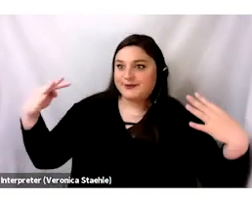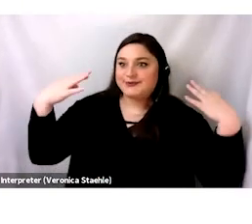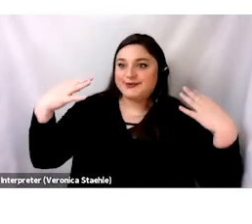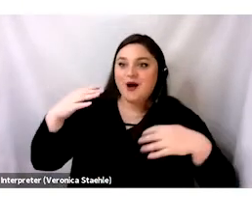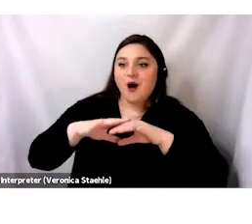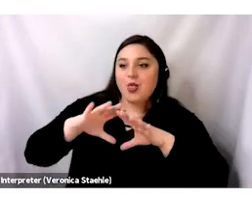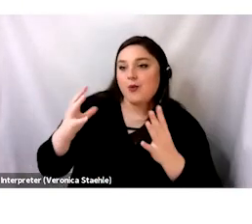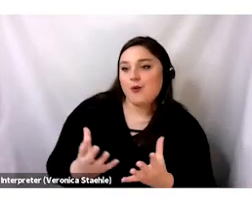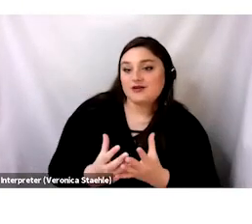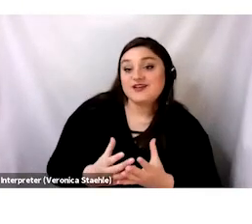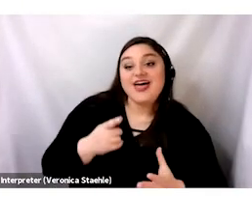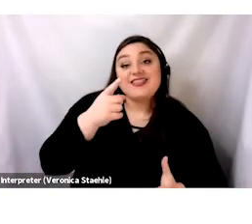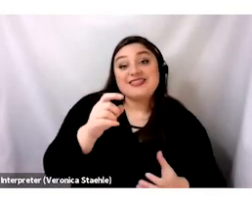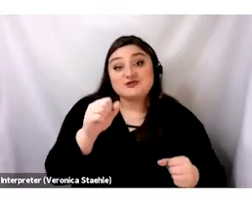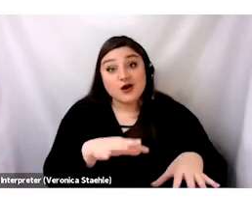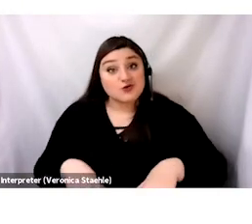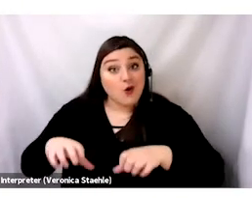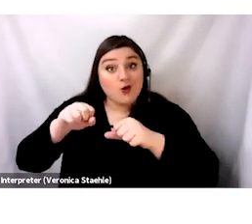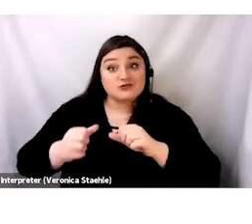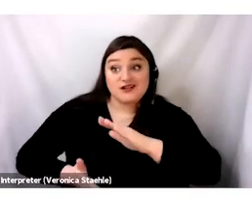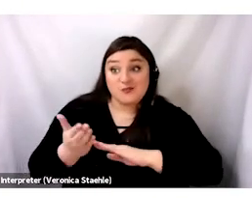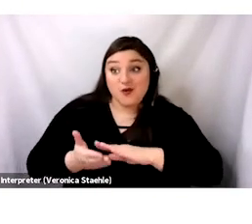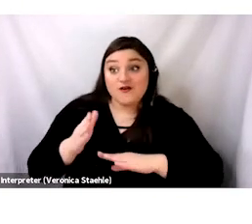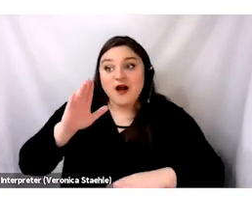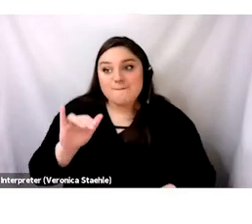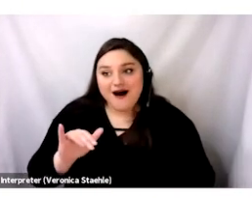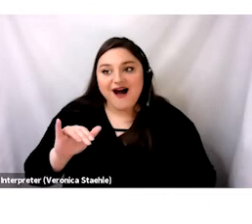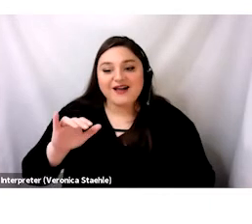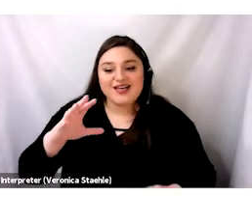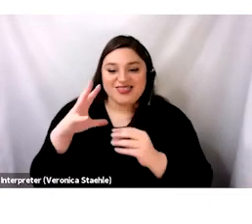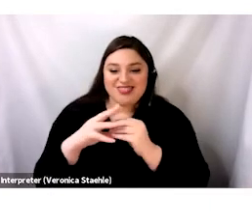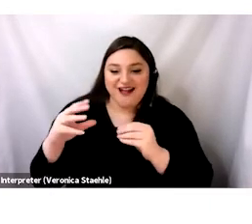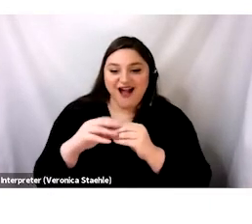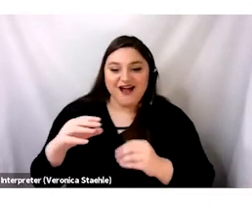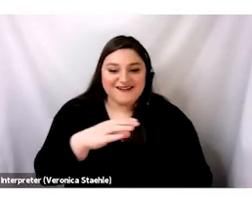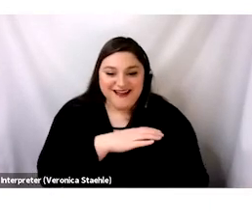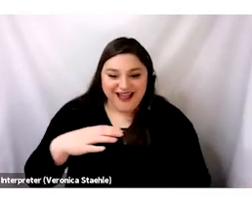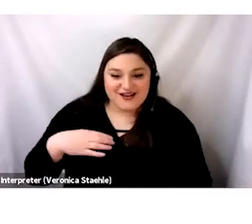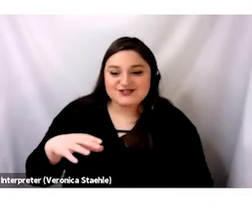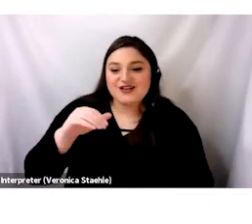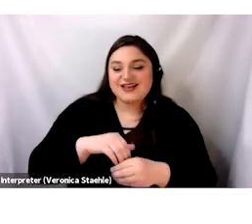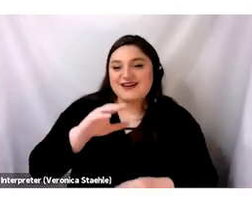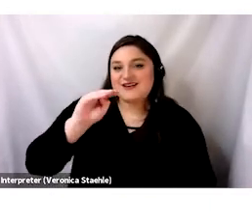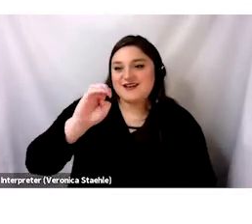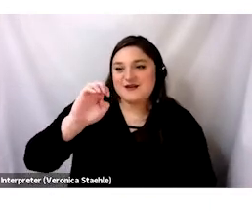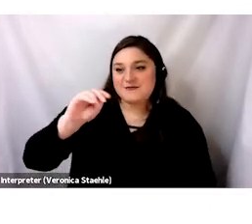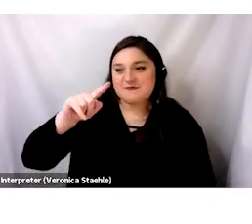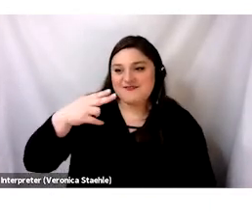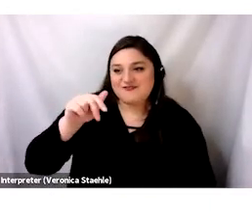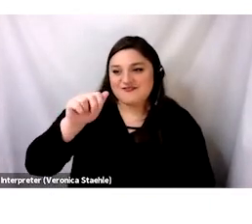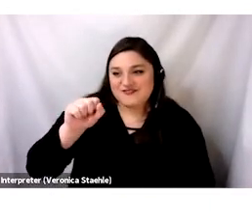by the National Cotton Council, the Memphis Cotton Carnival, and the Cotton Exchanges of Memphis, New York, and New